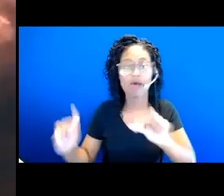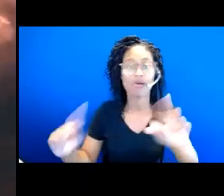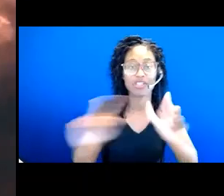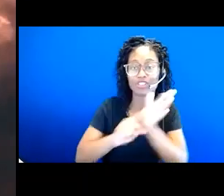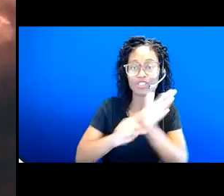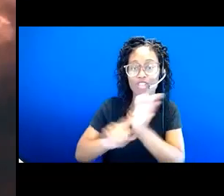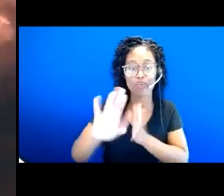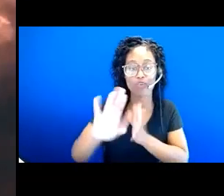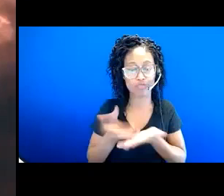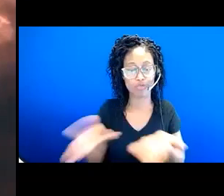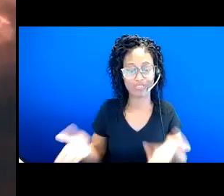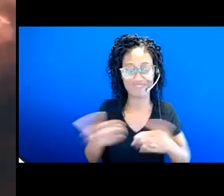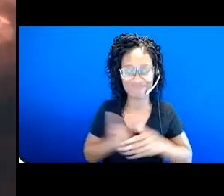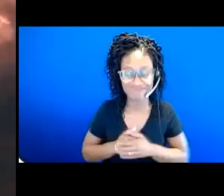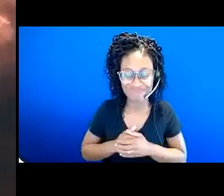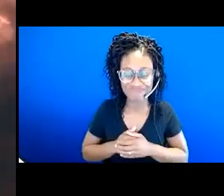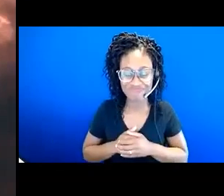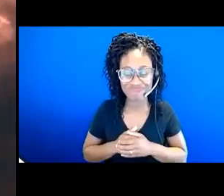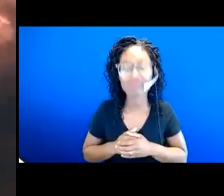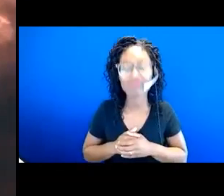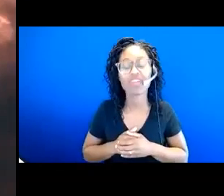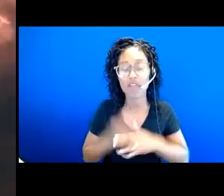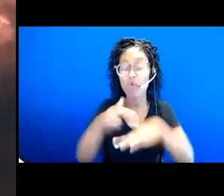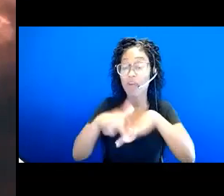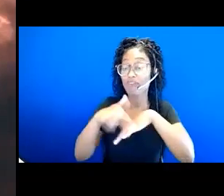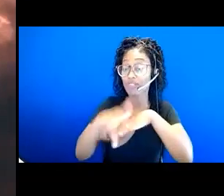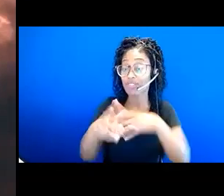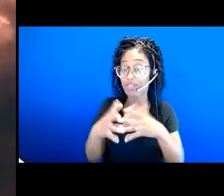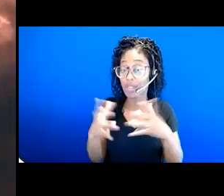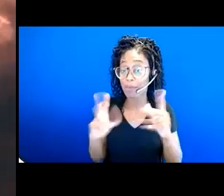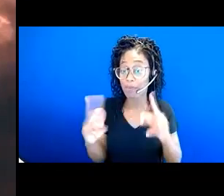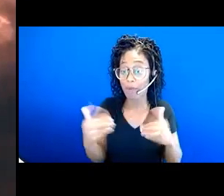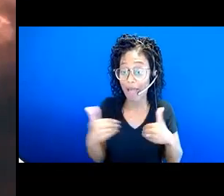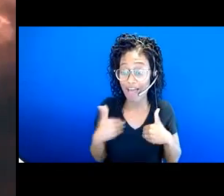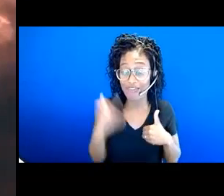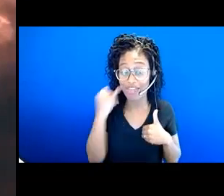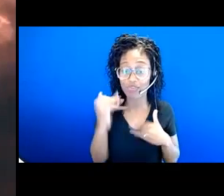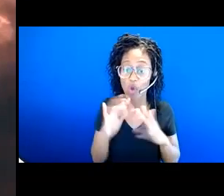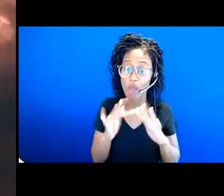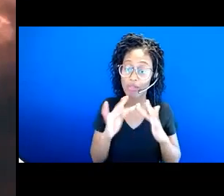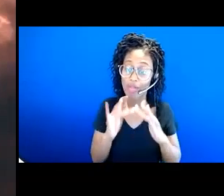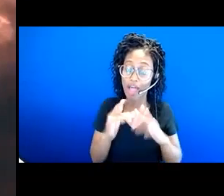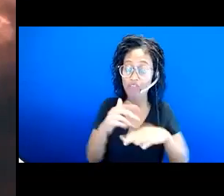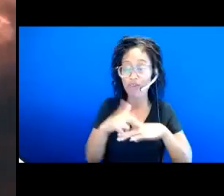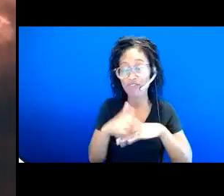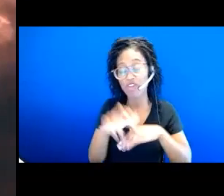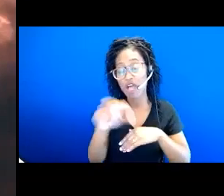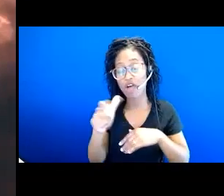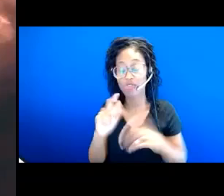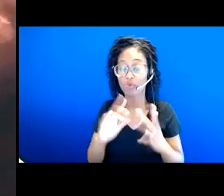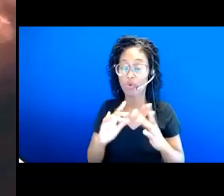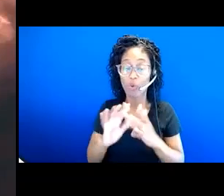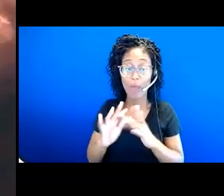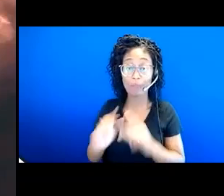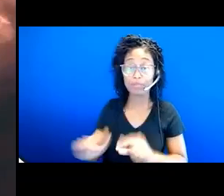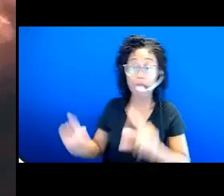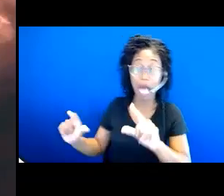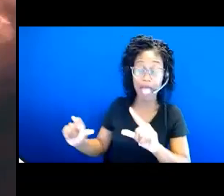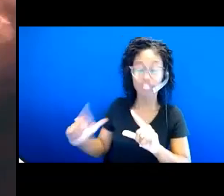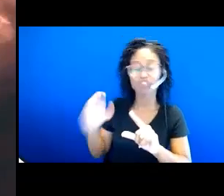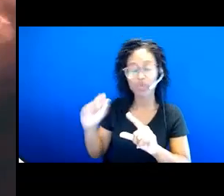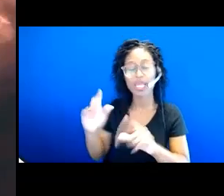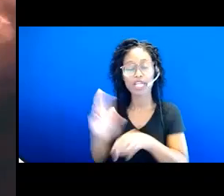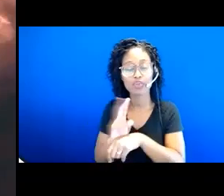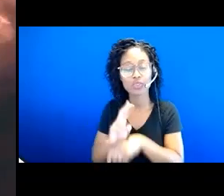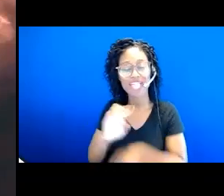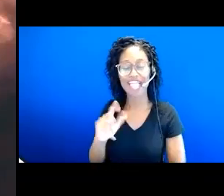References, another thing you can add. A lot of people will have, if they're online references on other websites, you can use the external links